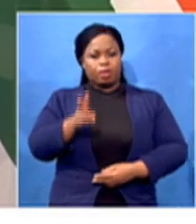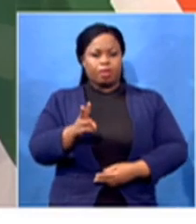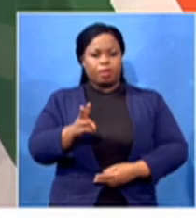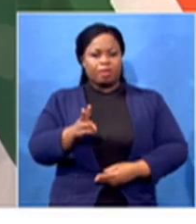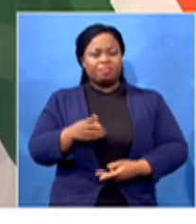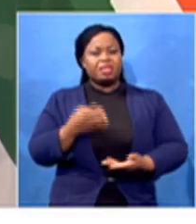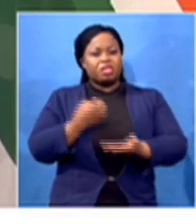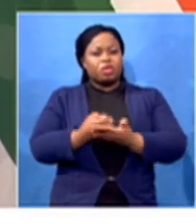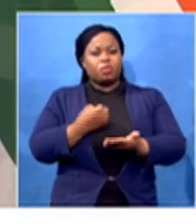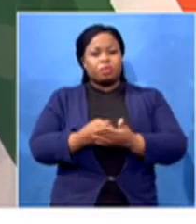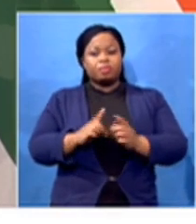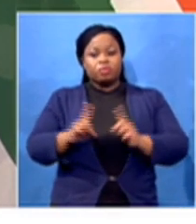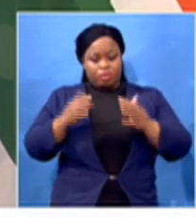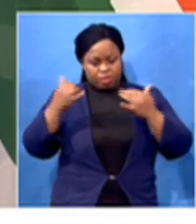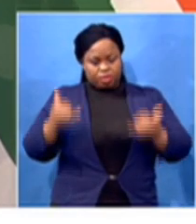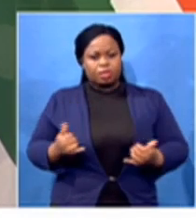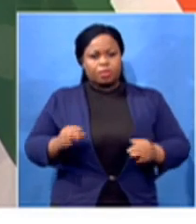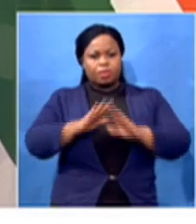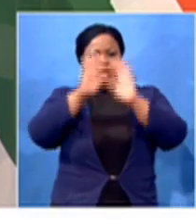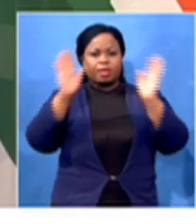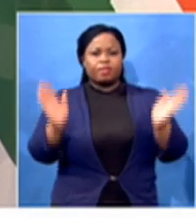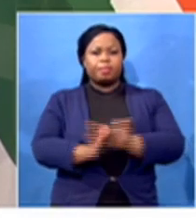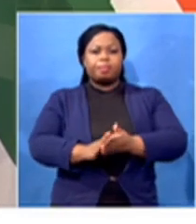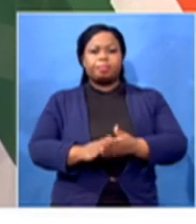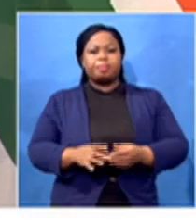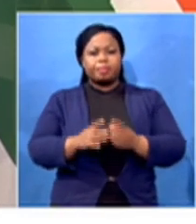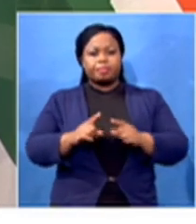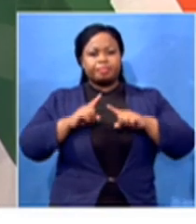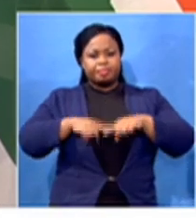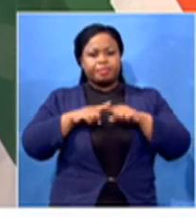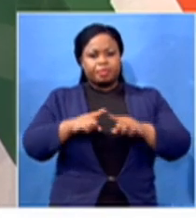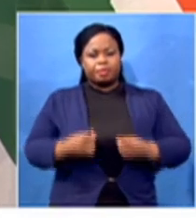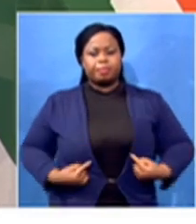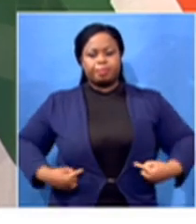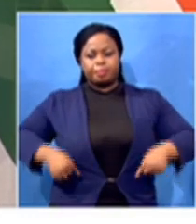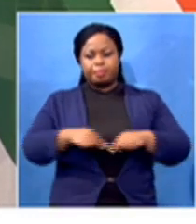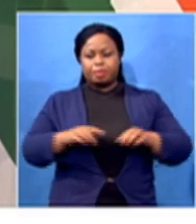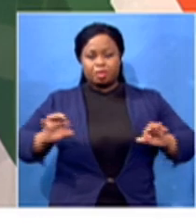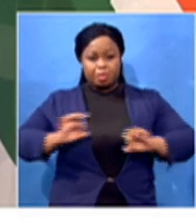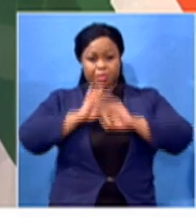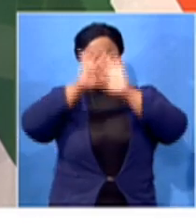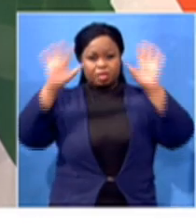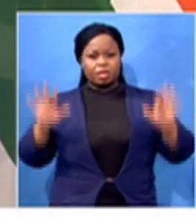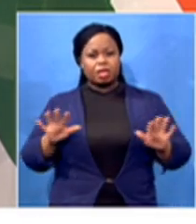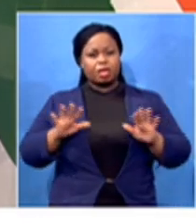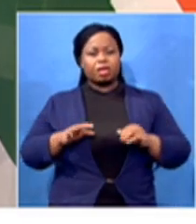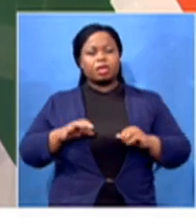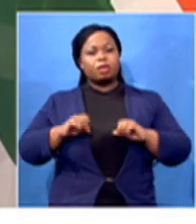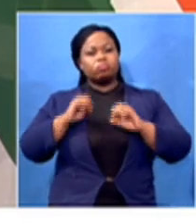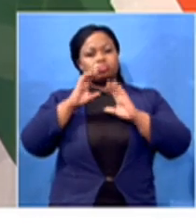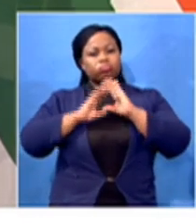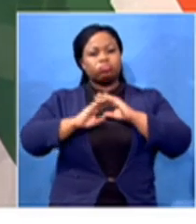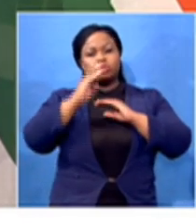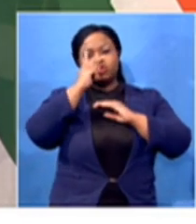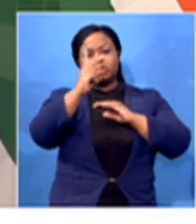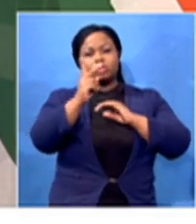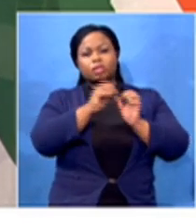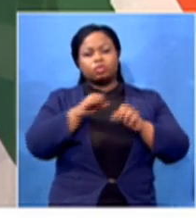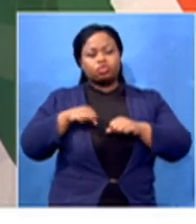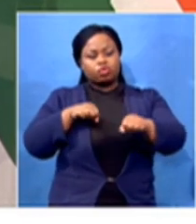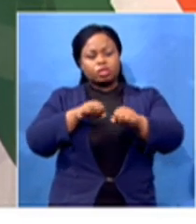therefore calls on us to come up with a clear vision, clear strategies of how we are going to